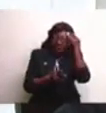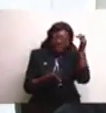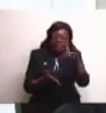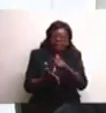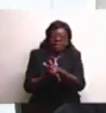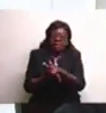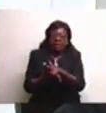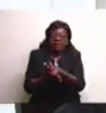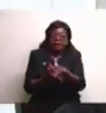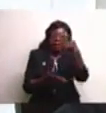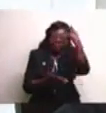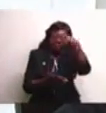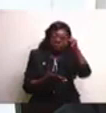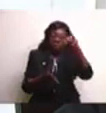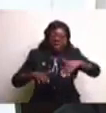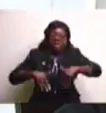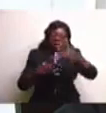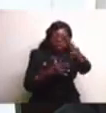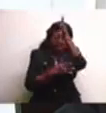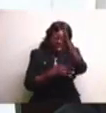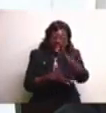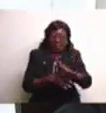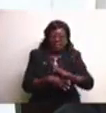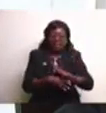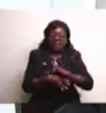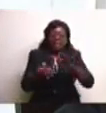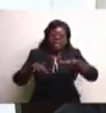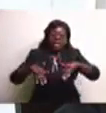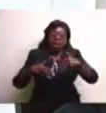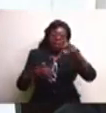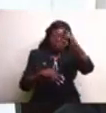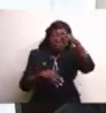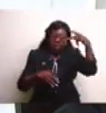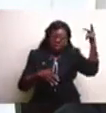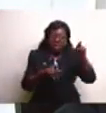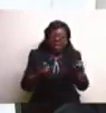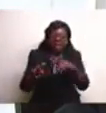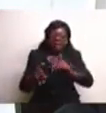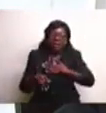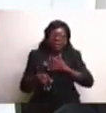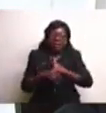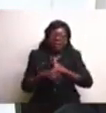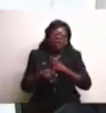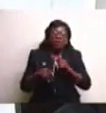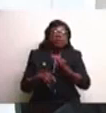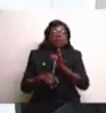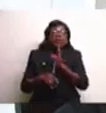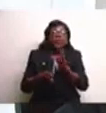that for a young man, a young politician as myself, to be able